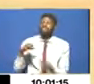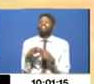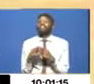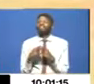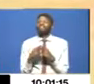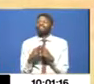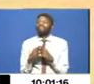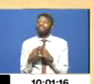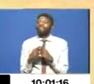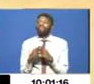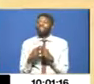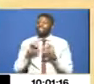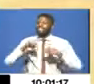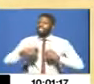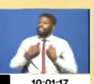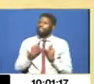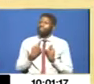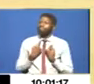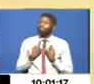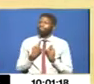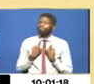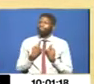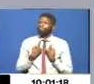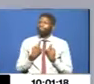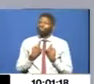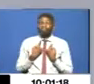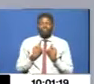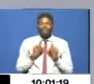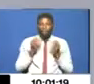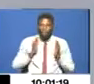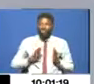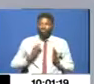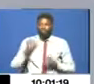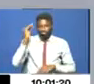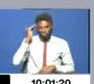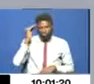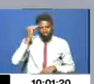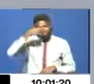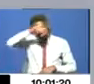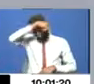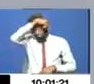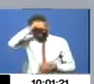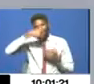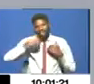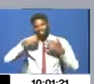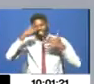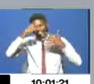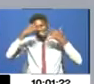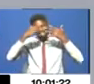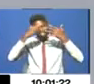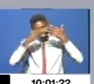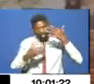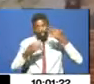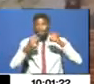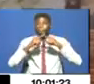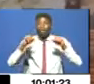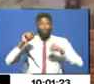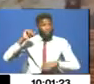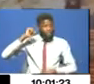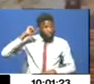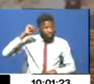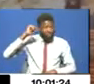I saw myself as an educated person, somebody with a degree, what. But politics taught